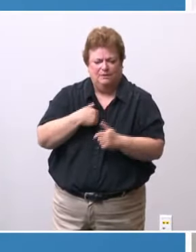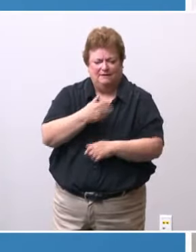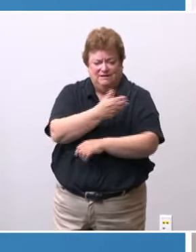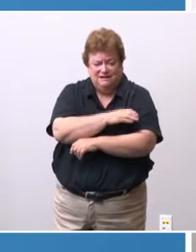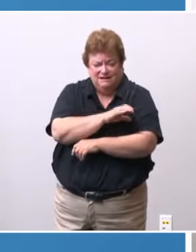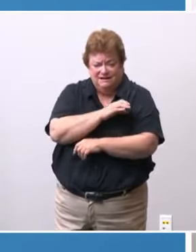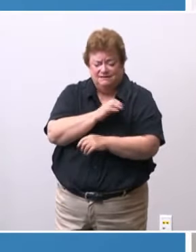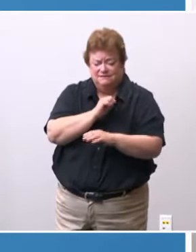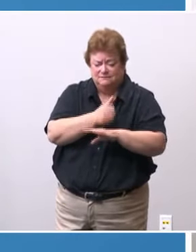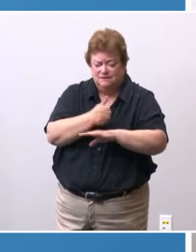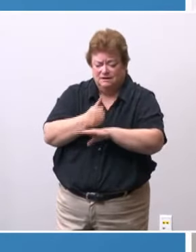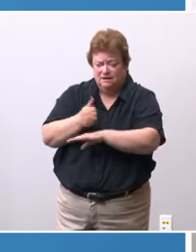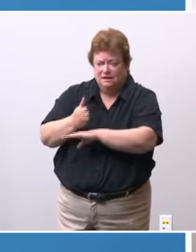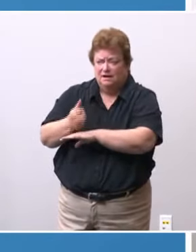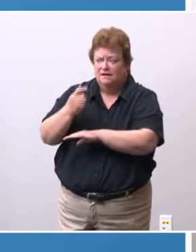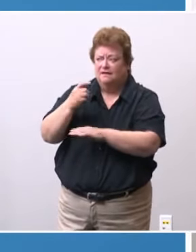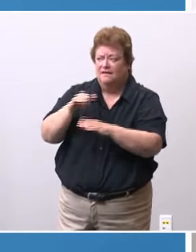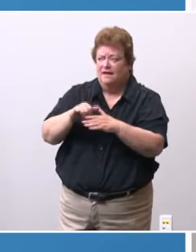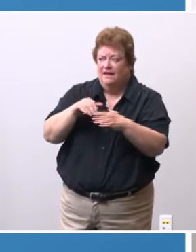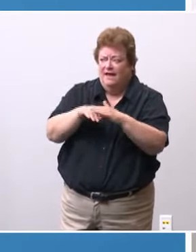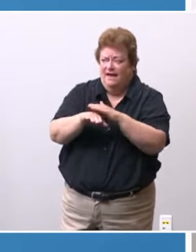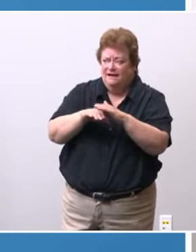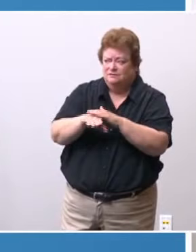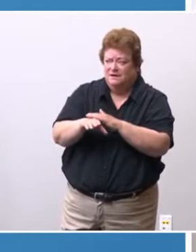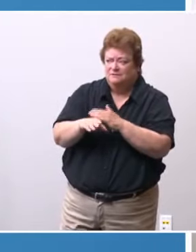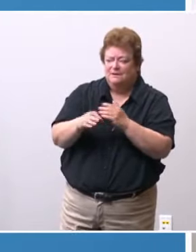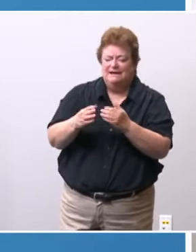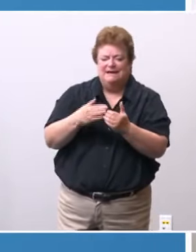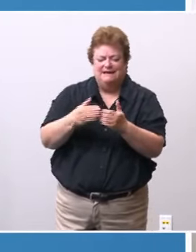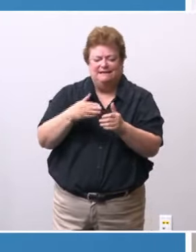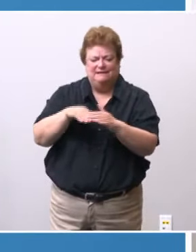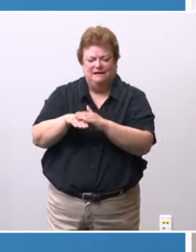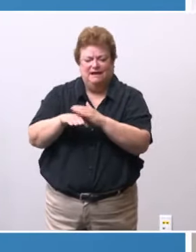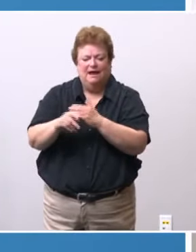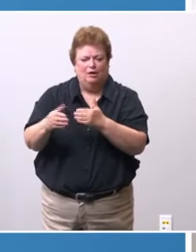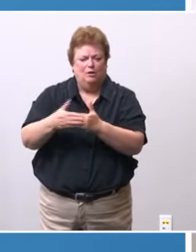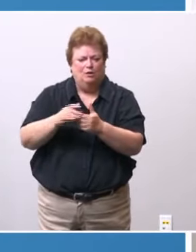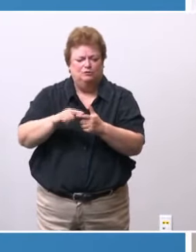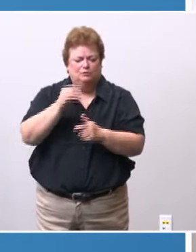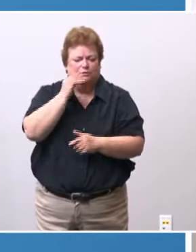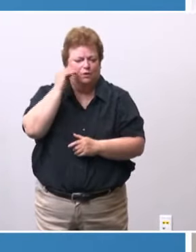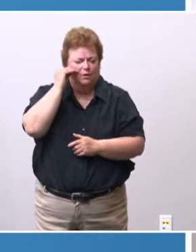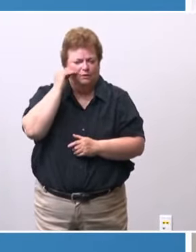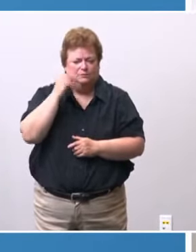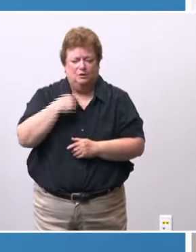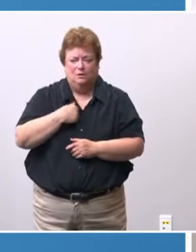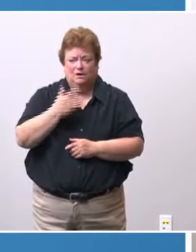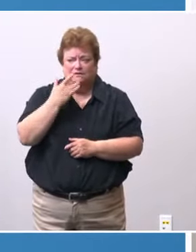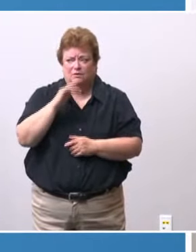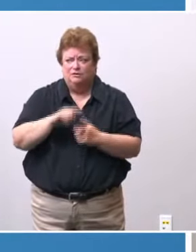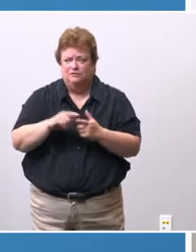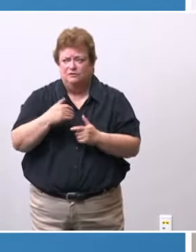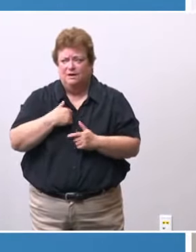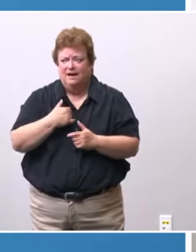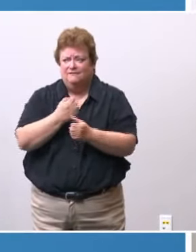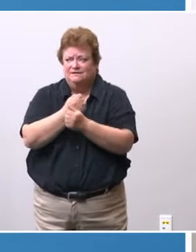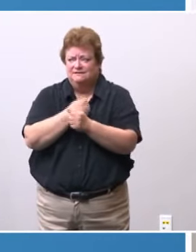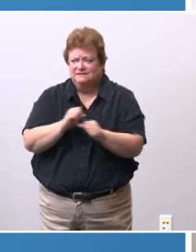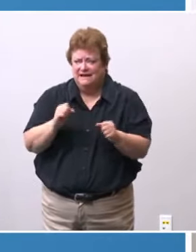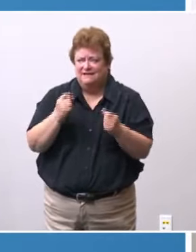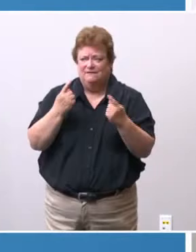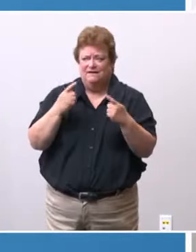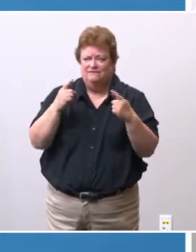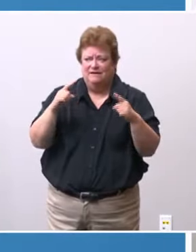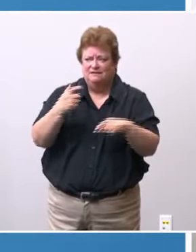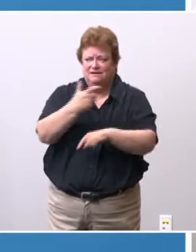are accessible, convenient, and close to home. We're fortunate to have safe and effective